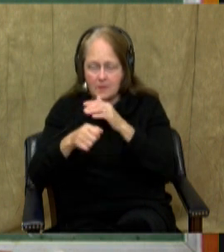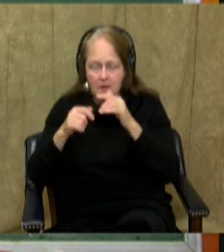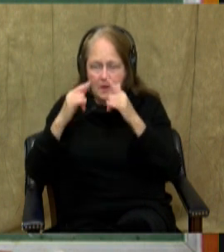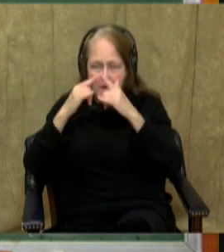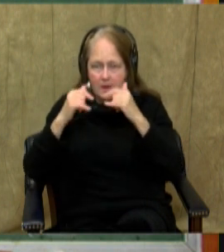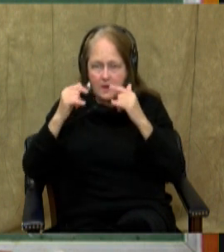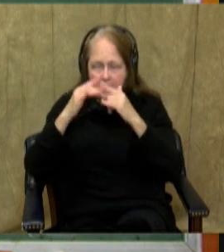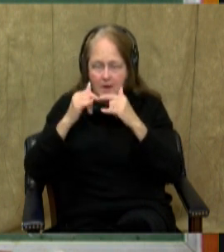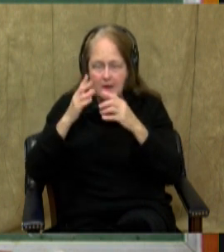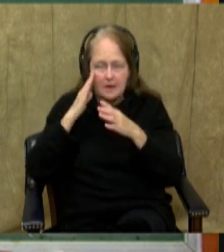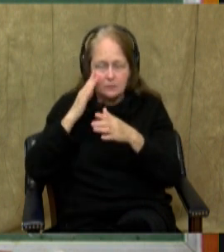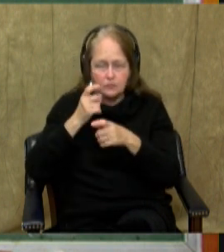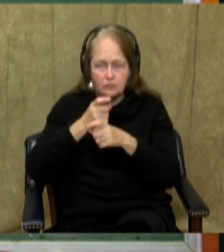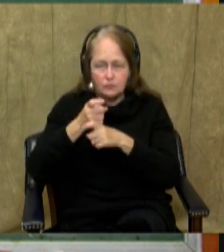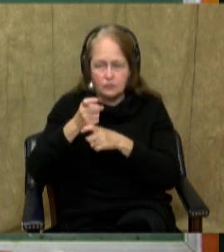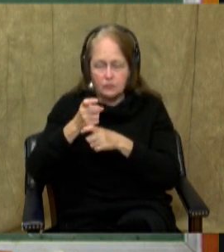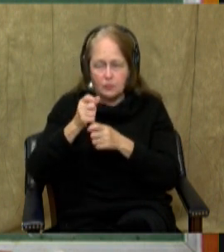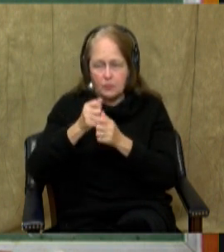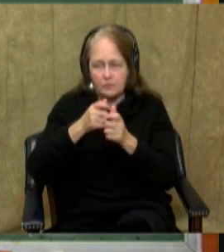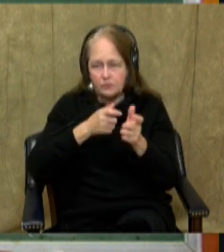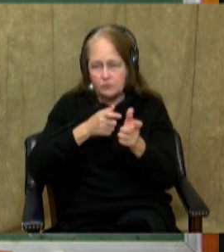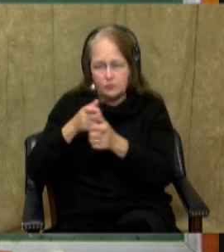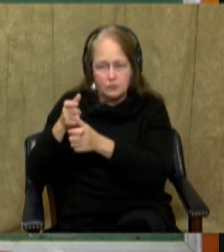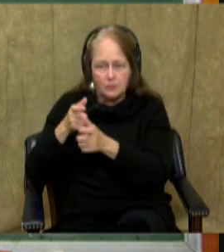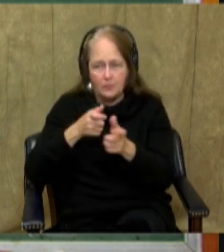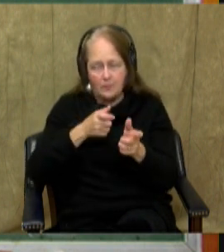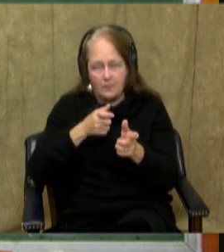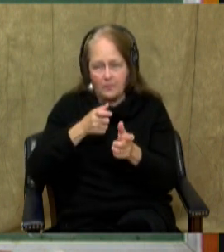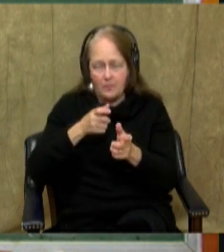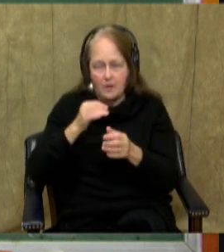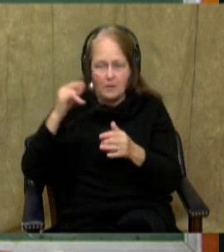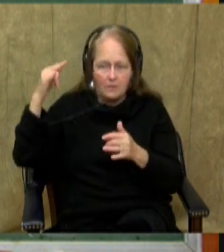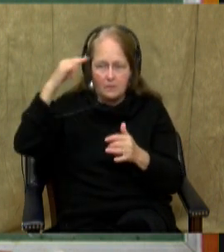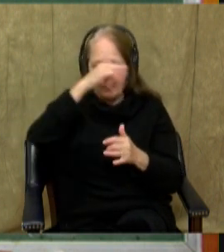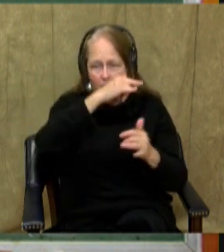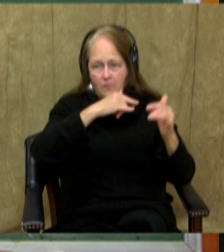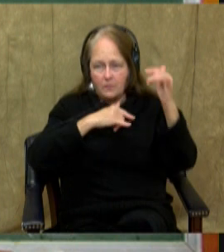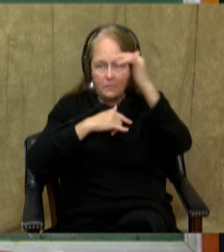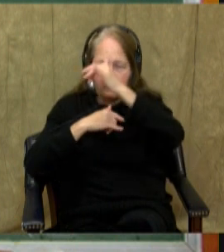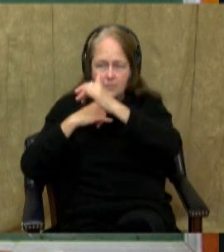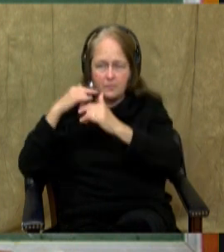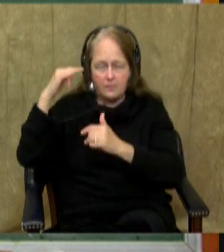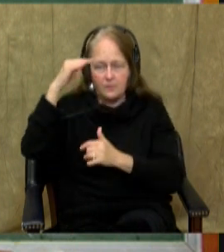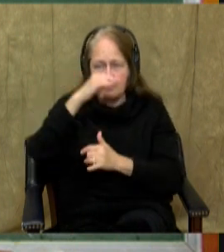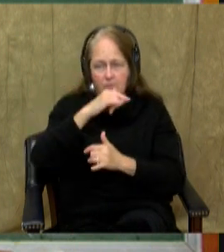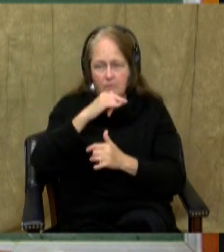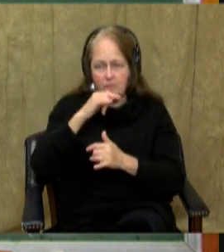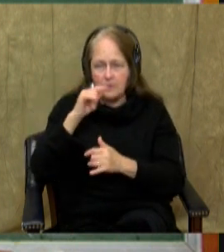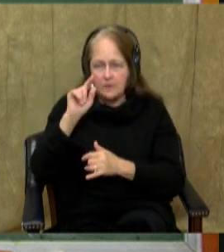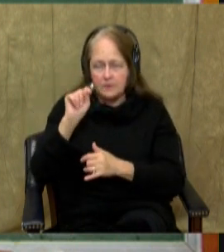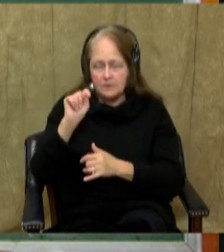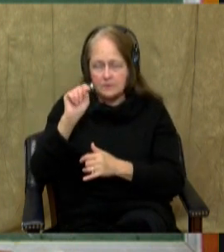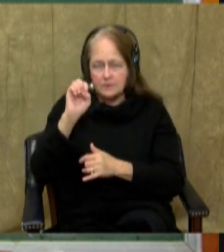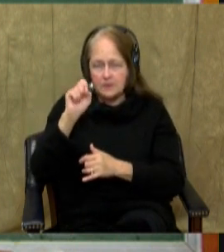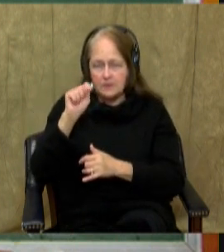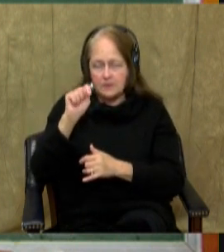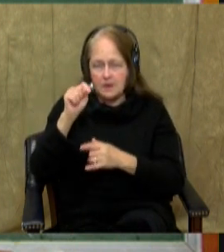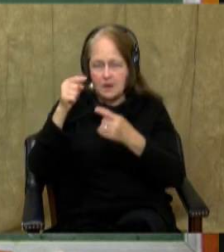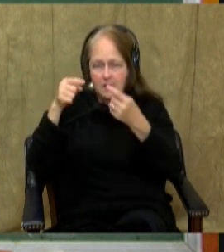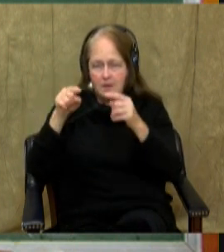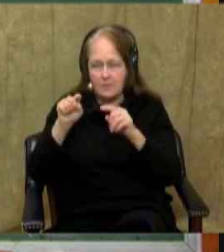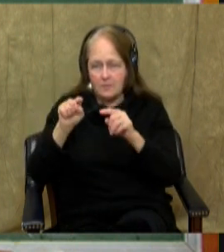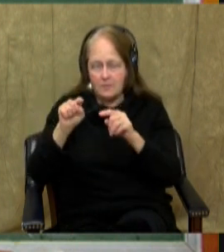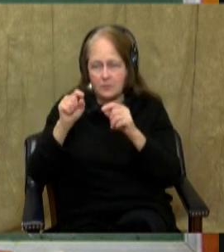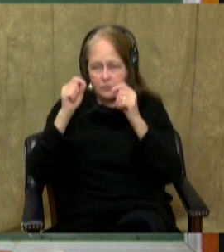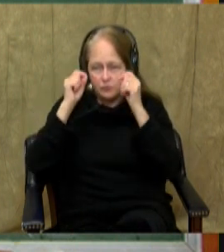and destroying them with massive firepower and airstrikes. The Tet Offensive, series of